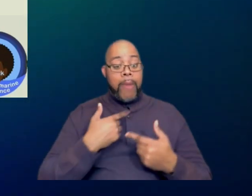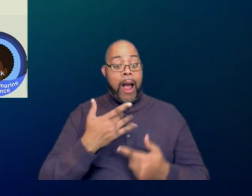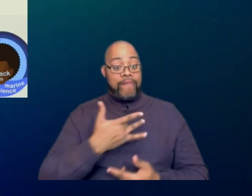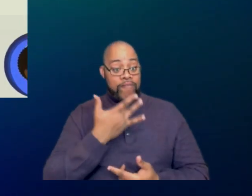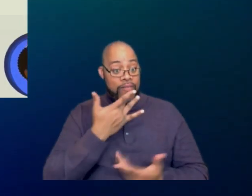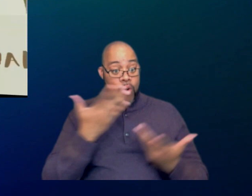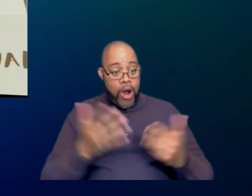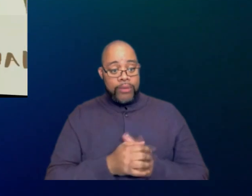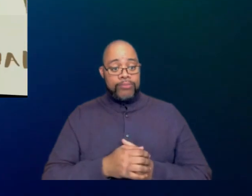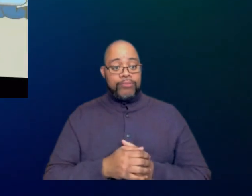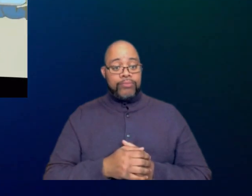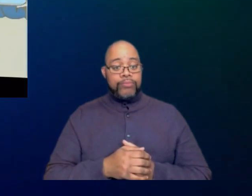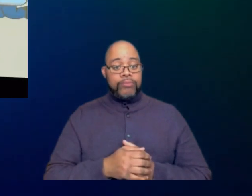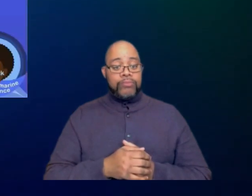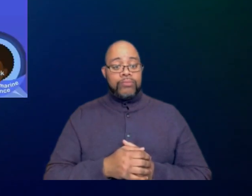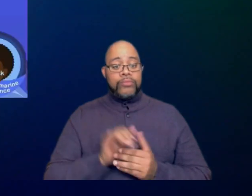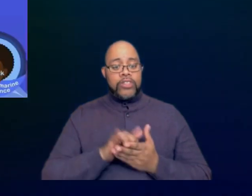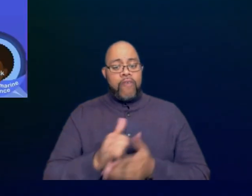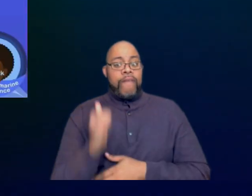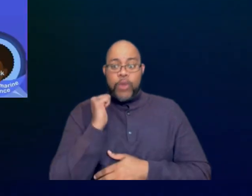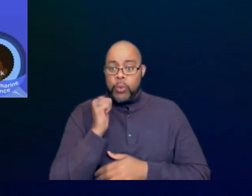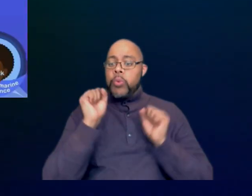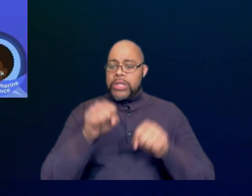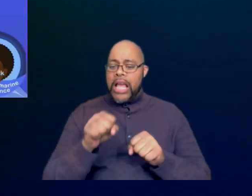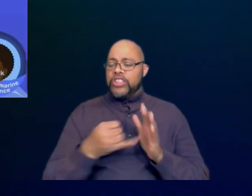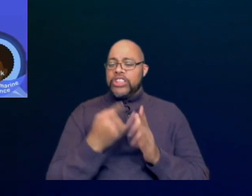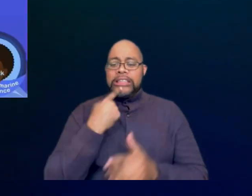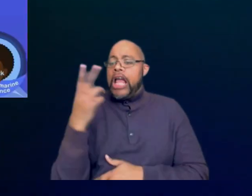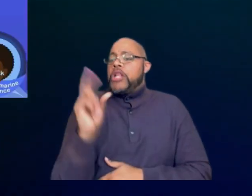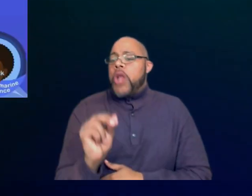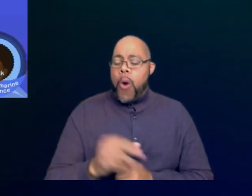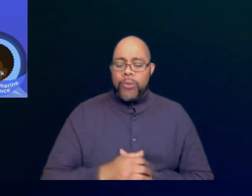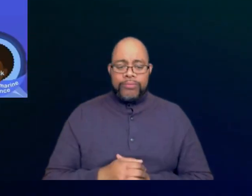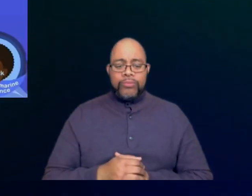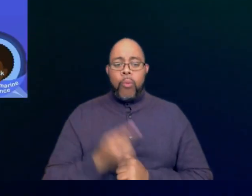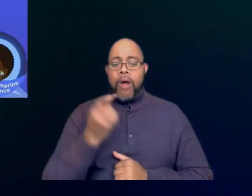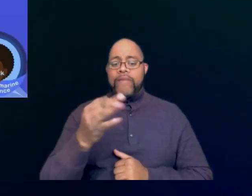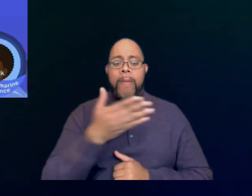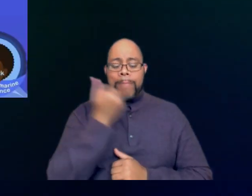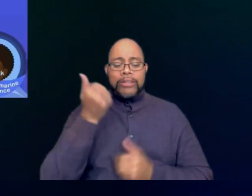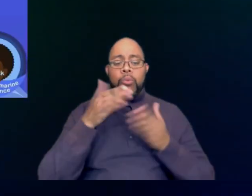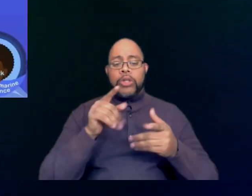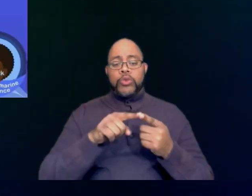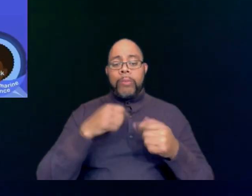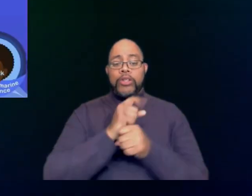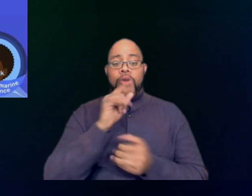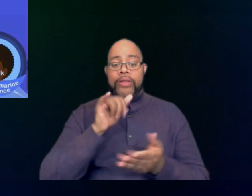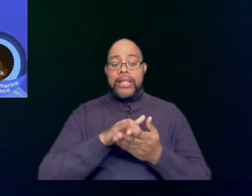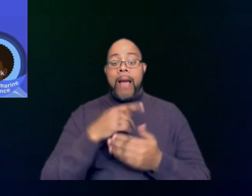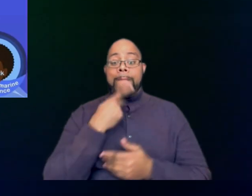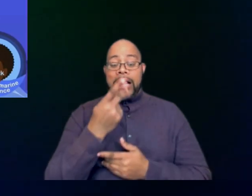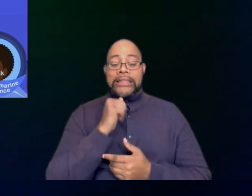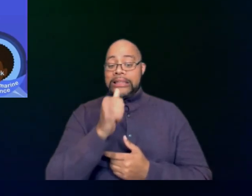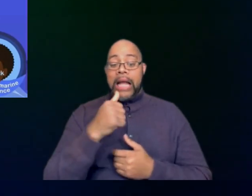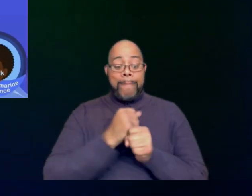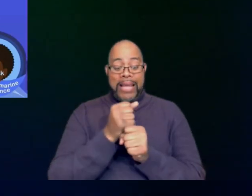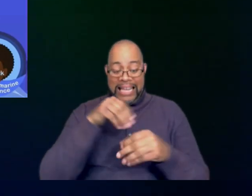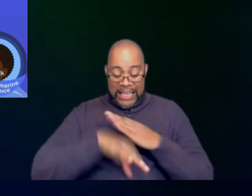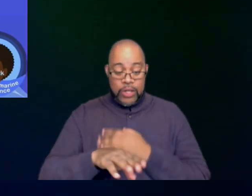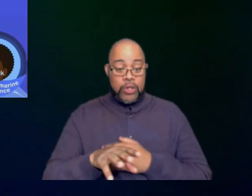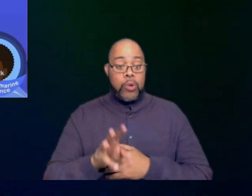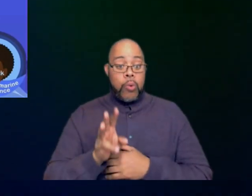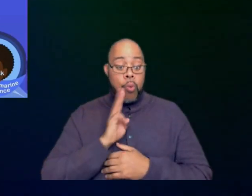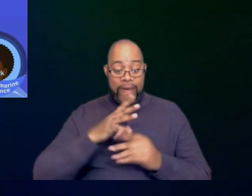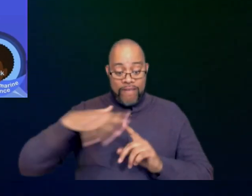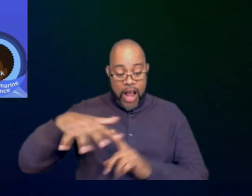to be to refuse. You can just say no. One of the best ways to ensure that plastic does not make